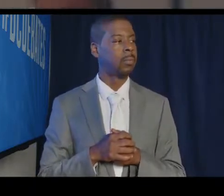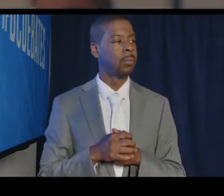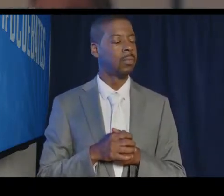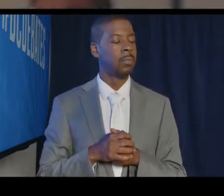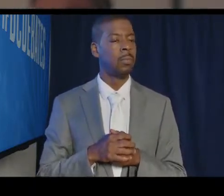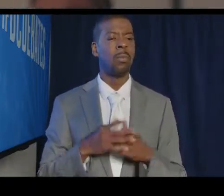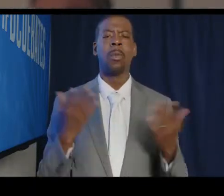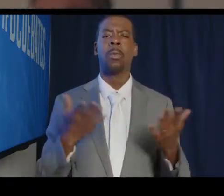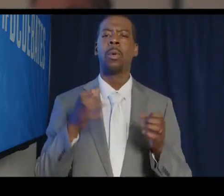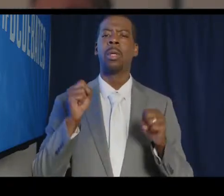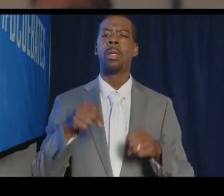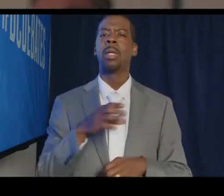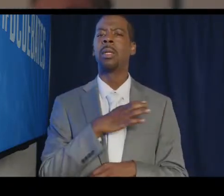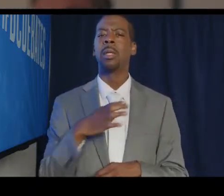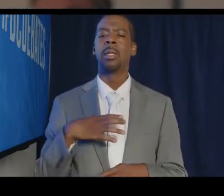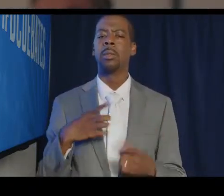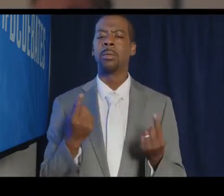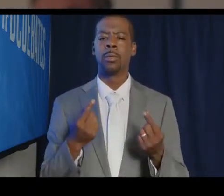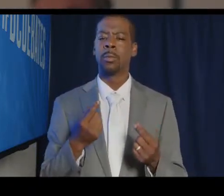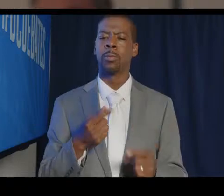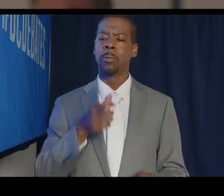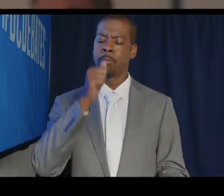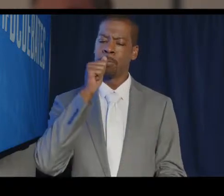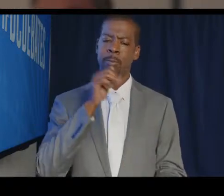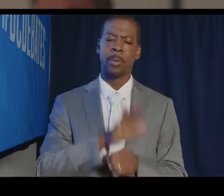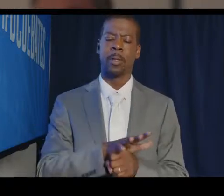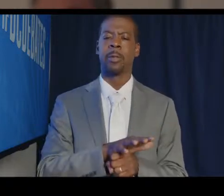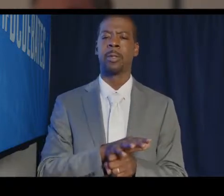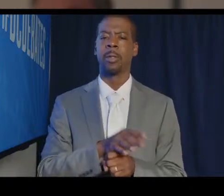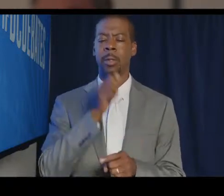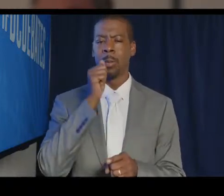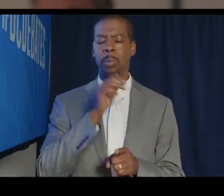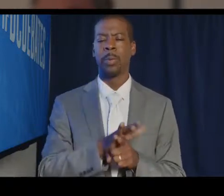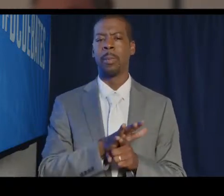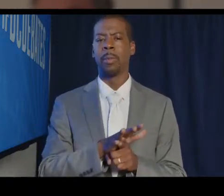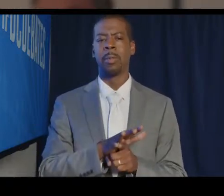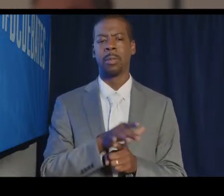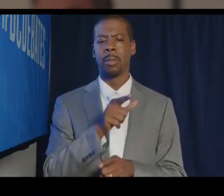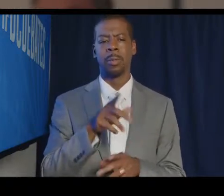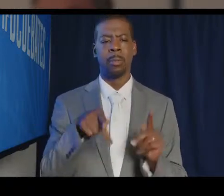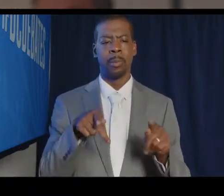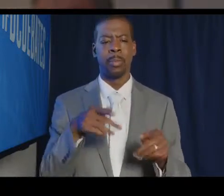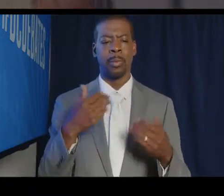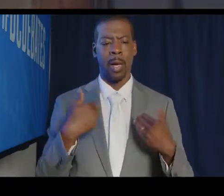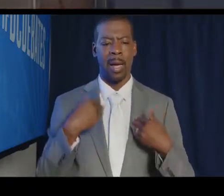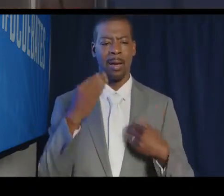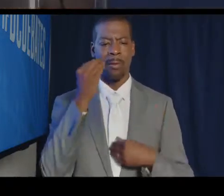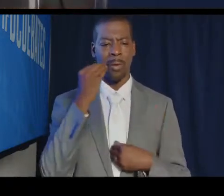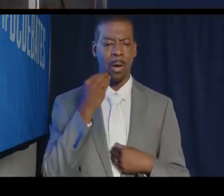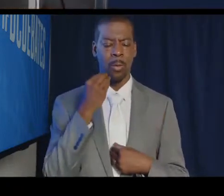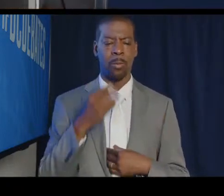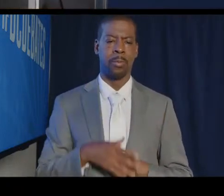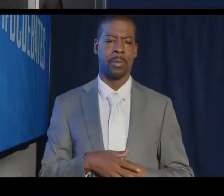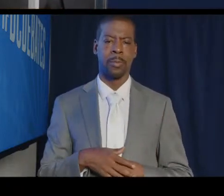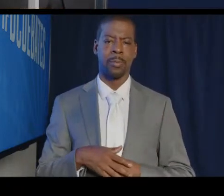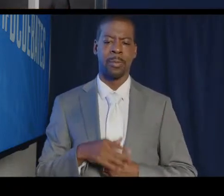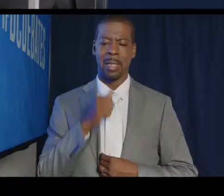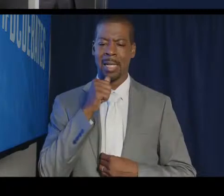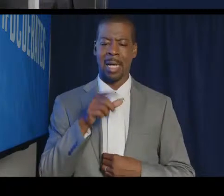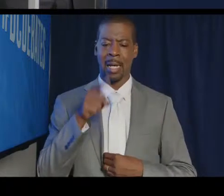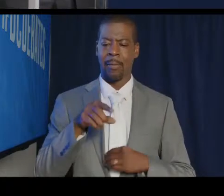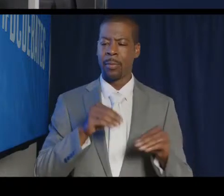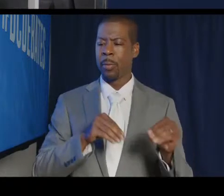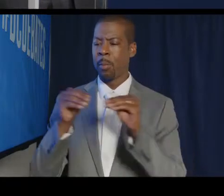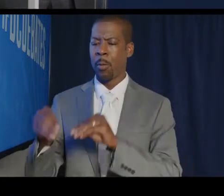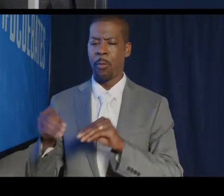can the council do to ensure that residents aren't displaced? Thank you for this question. Displacement is something I know quite